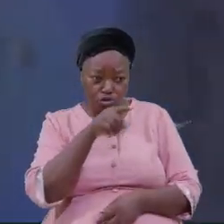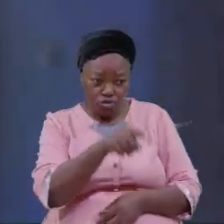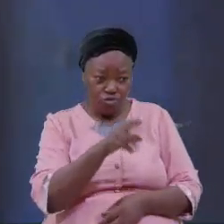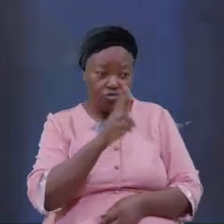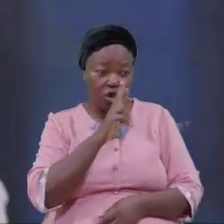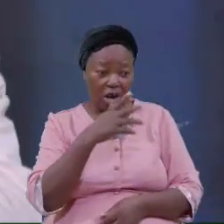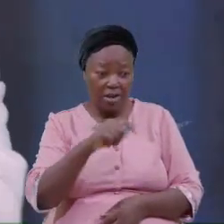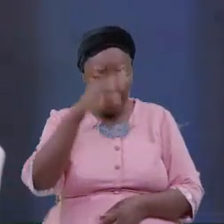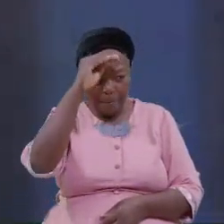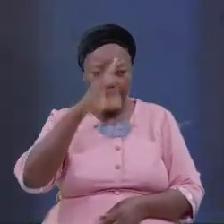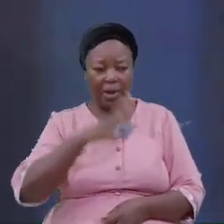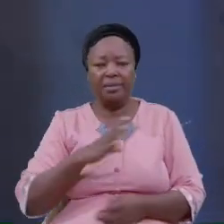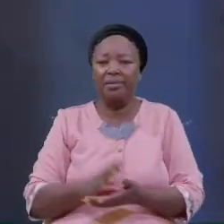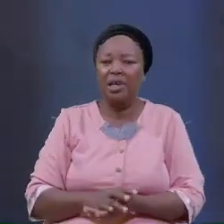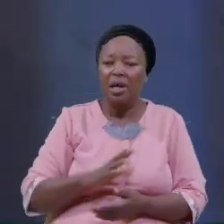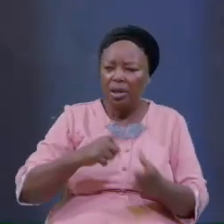people today, they will say, no, no.